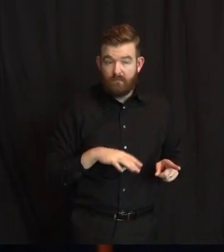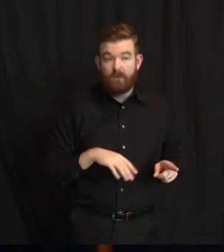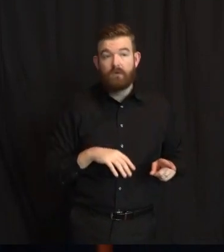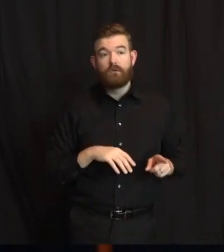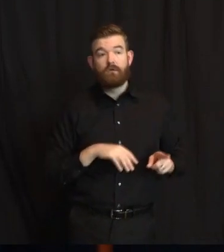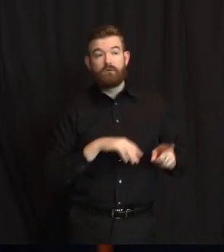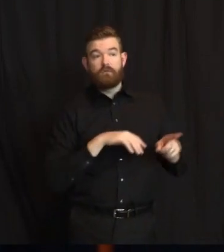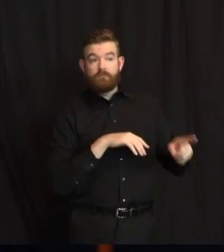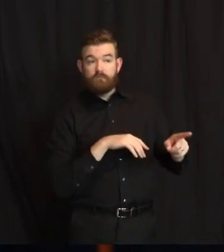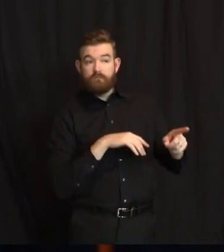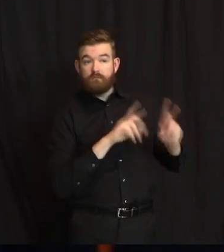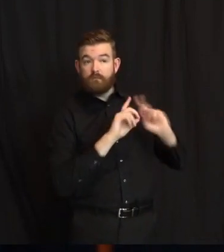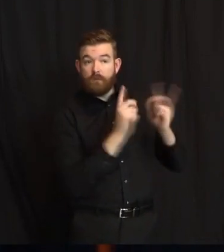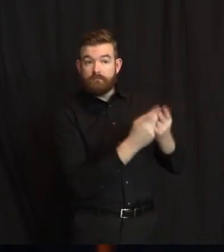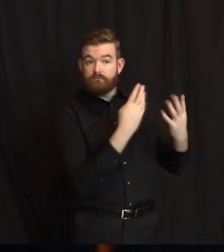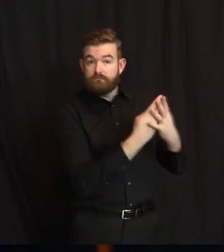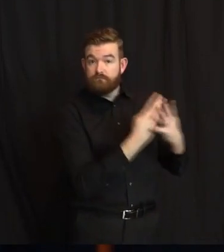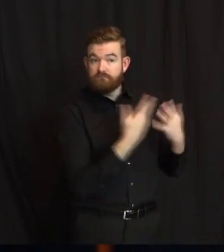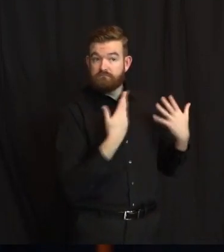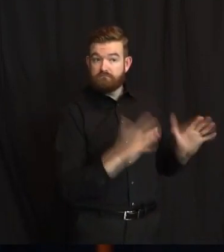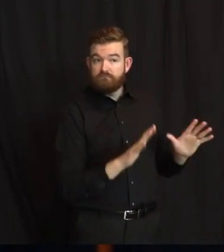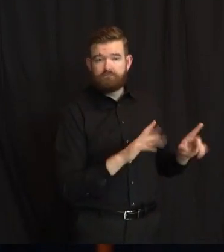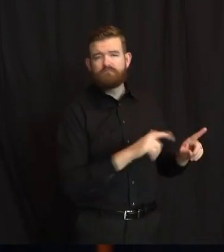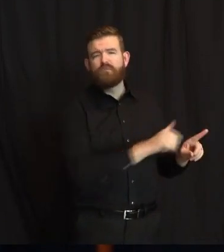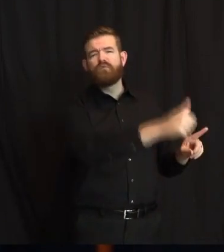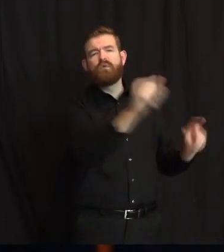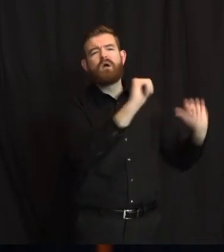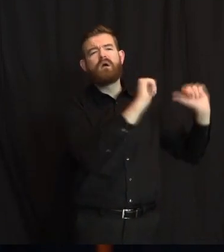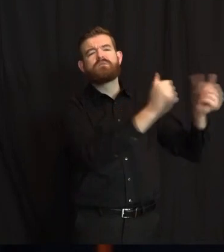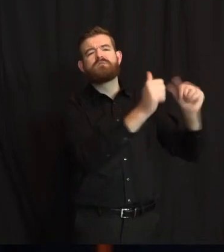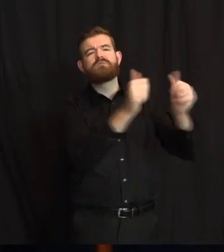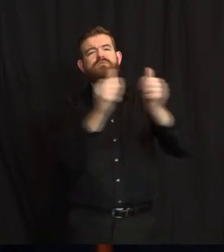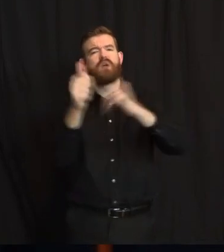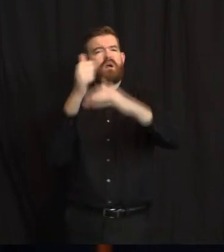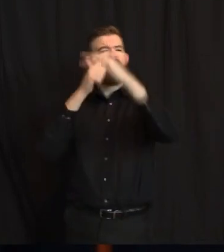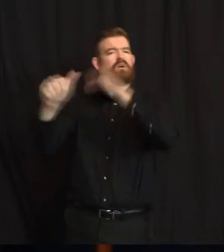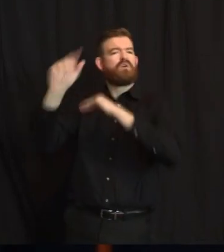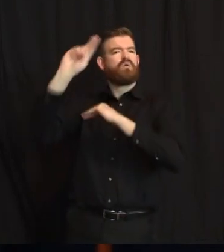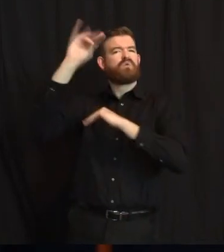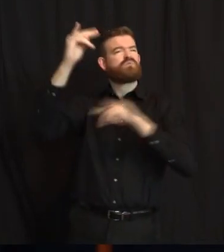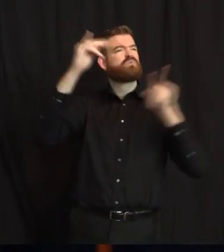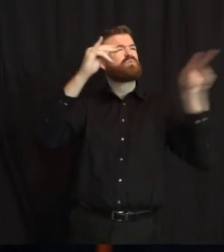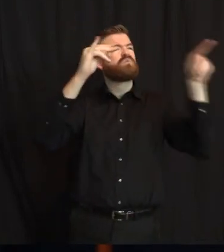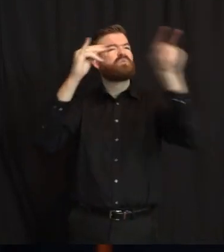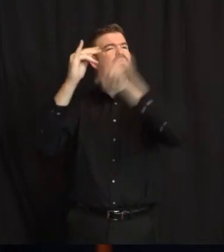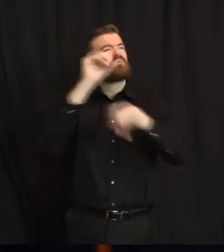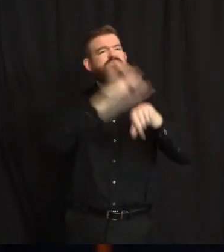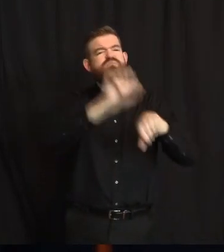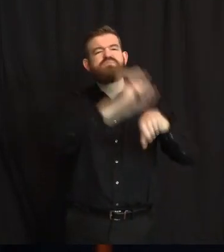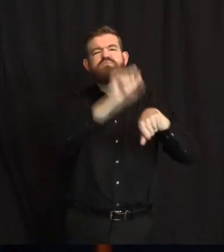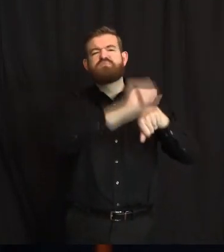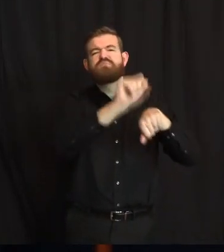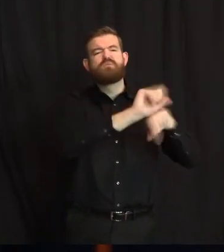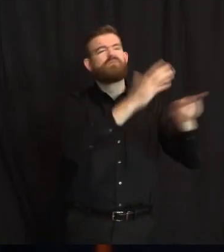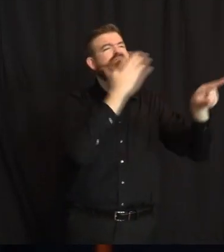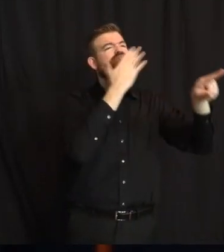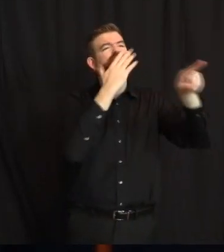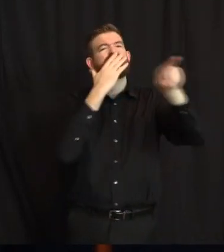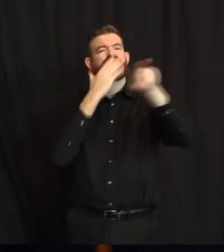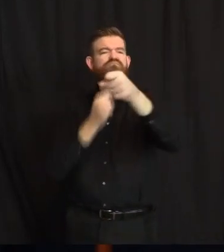government approach, and they are all vital to the effort, and I thank them not only for their support but for what they're doing every